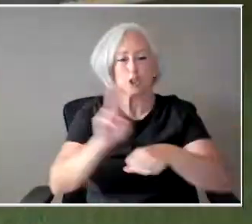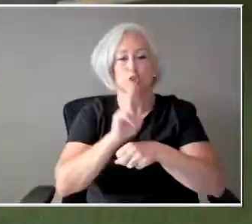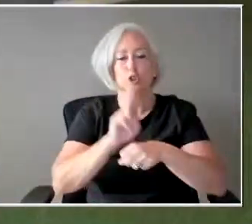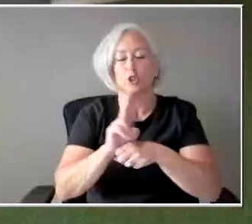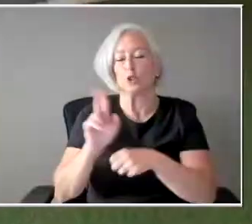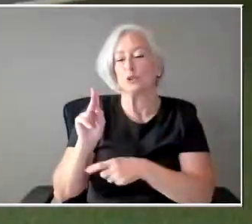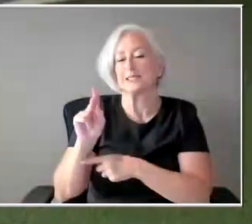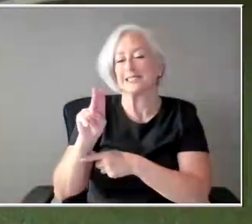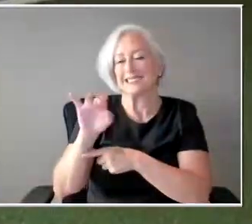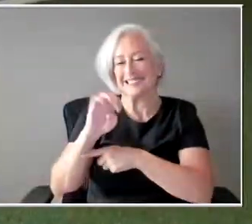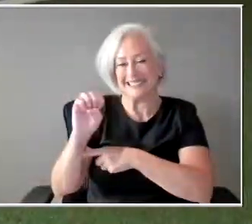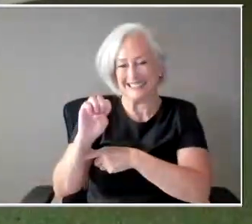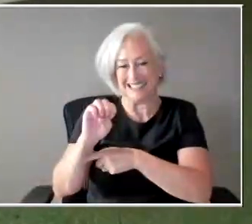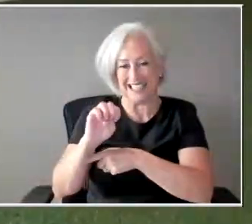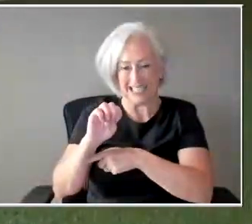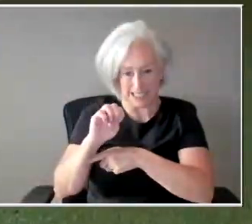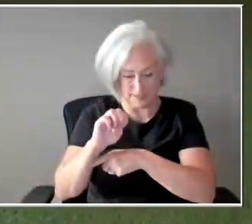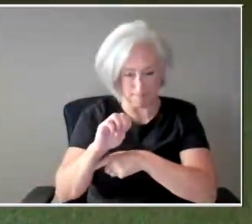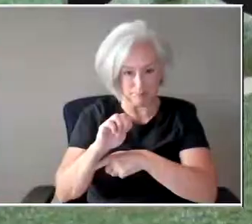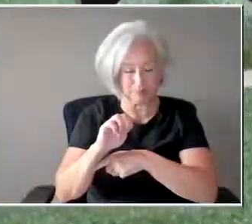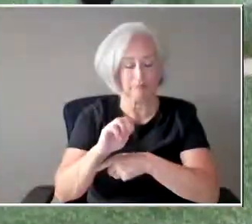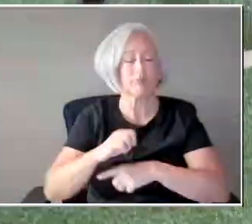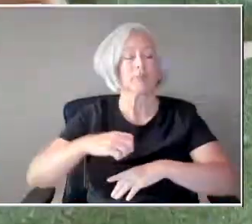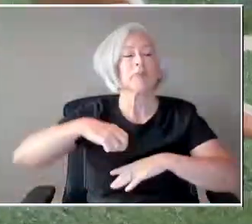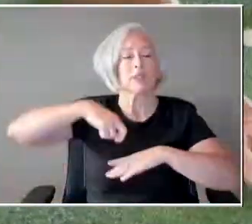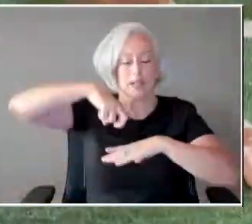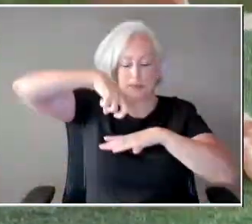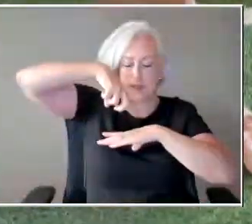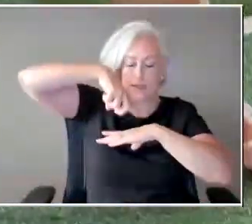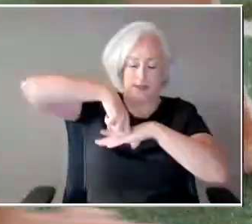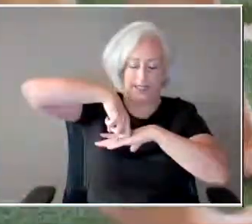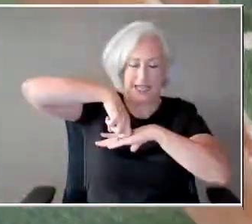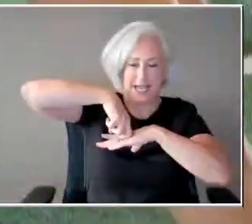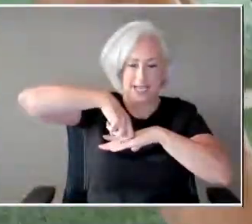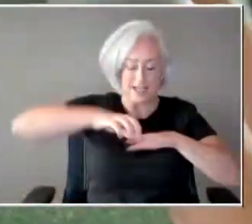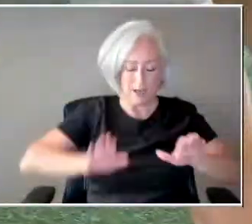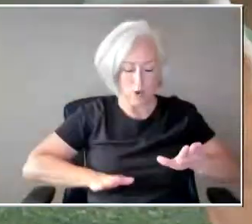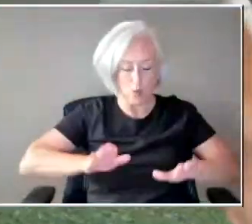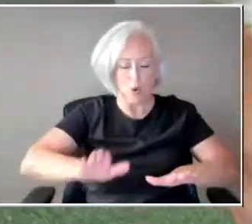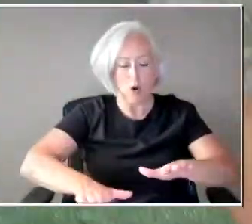going to drop to your knees, walk yourself out, down into that forearm position.